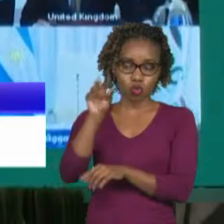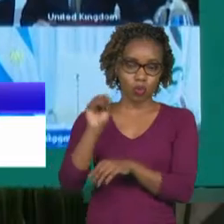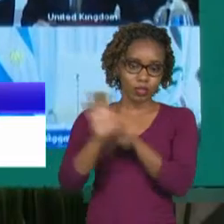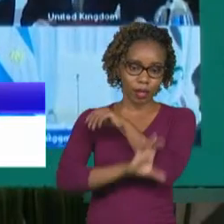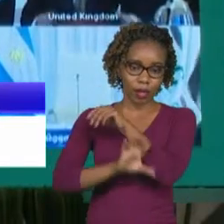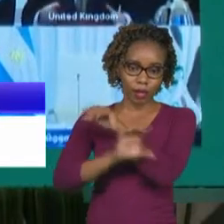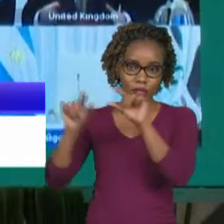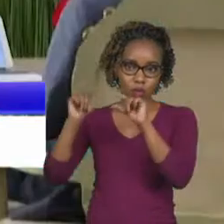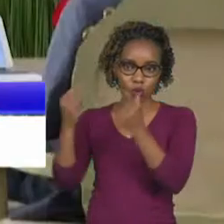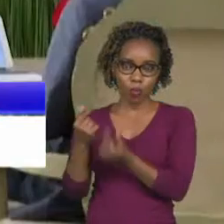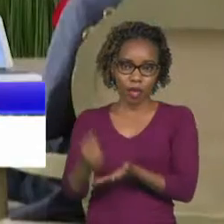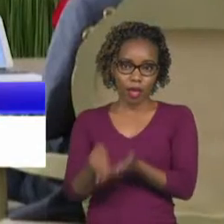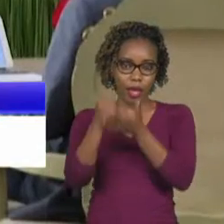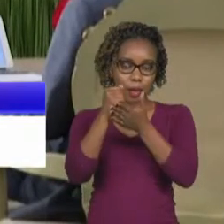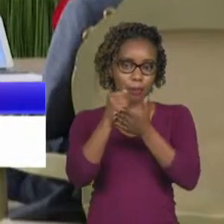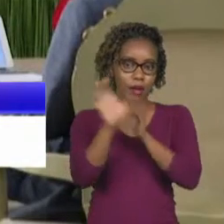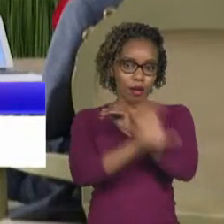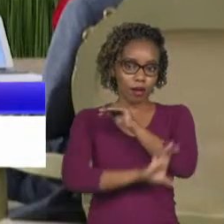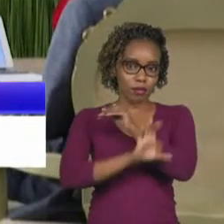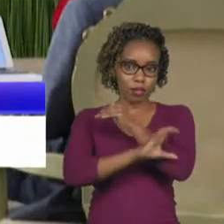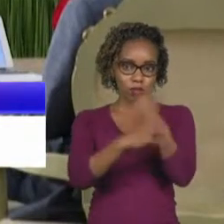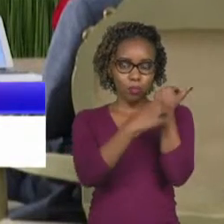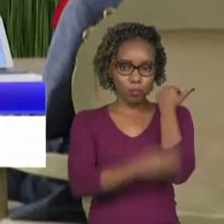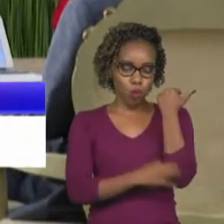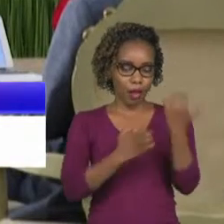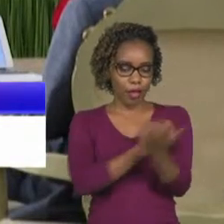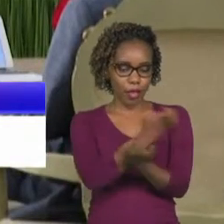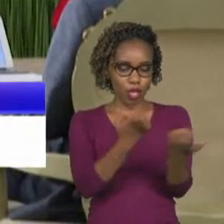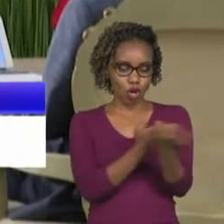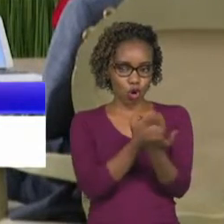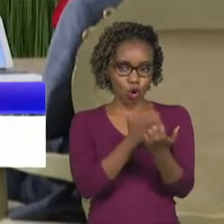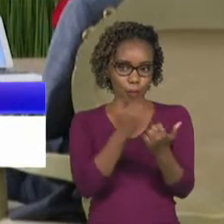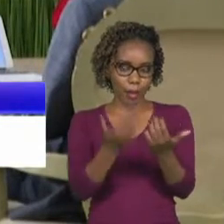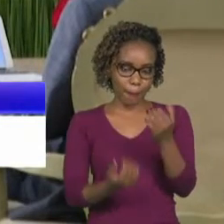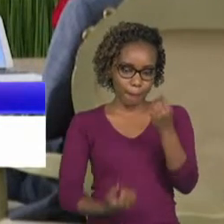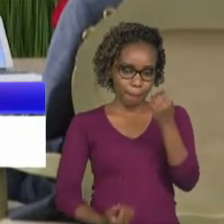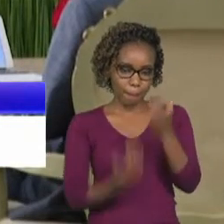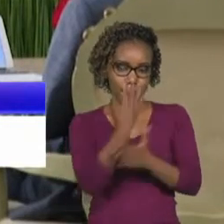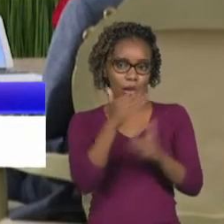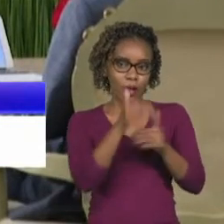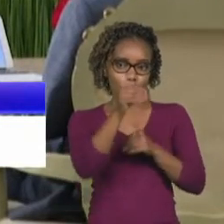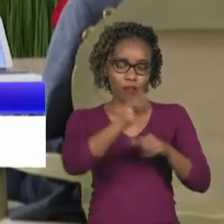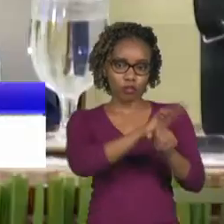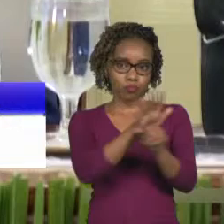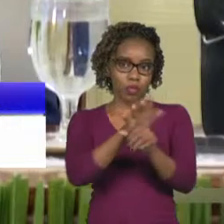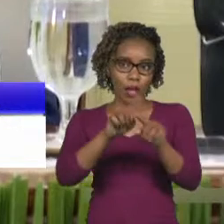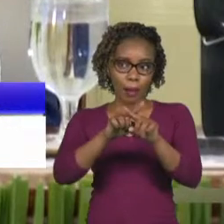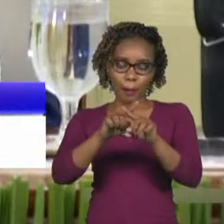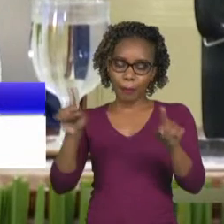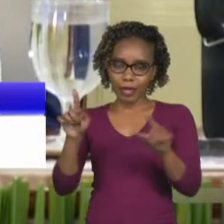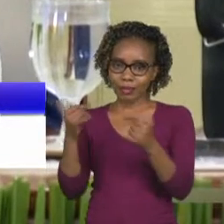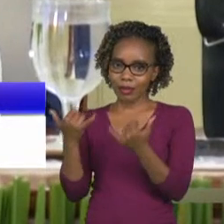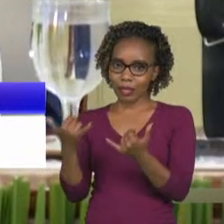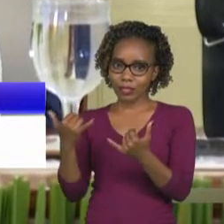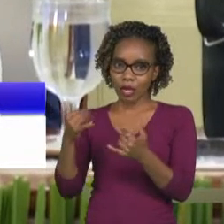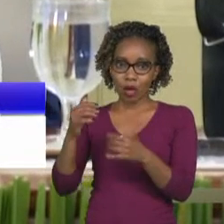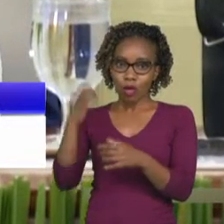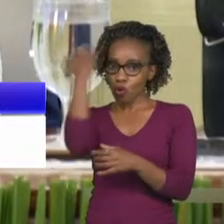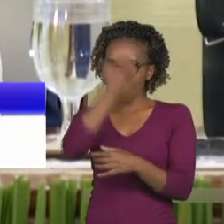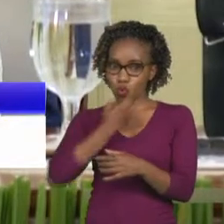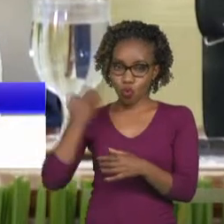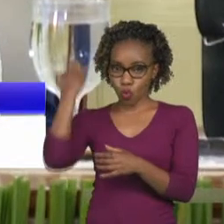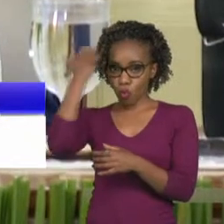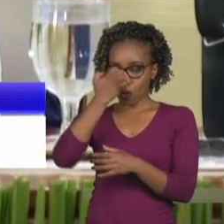that is seeking to help poor countries to sustain its economies from the effects of the coronavirus. But the terms of the existing Eurobond loan has